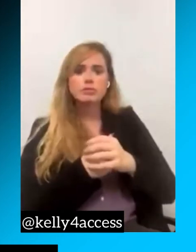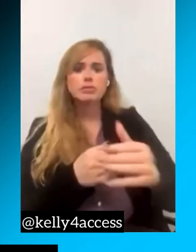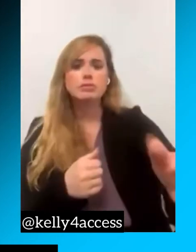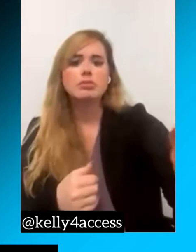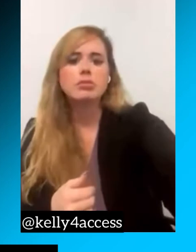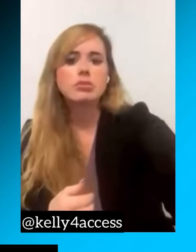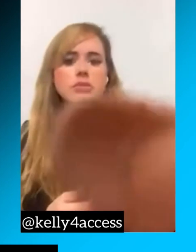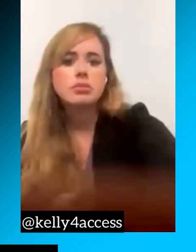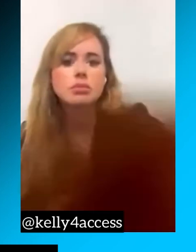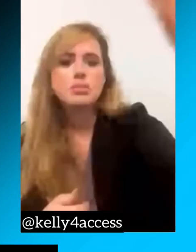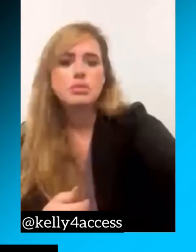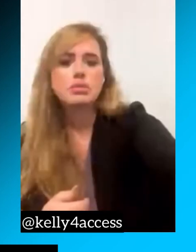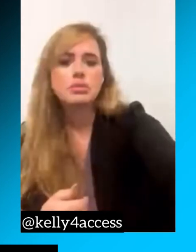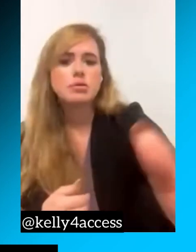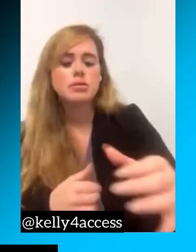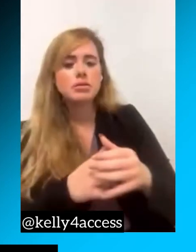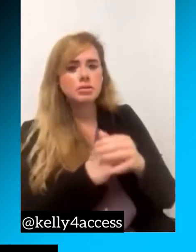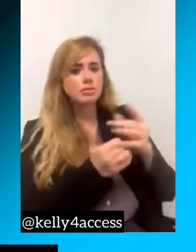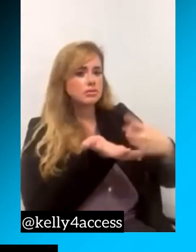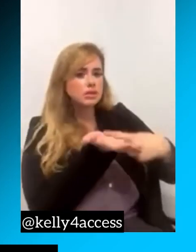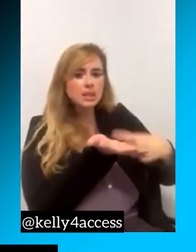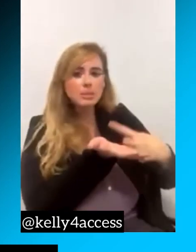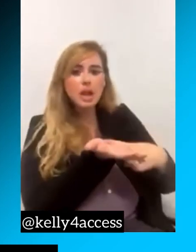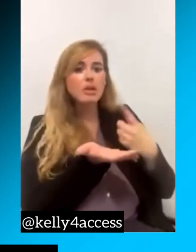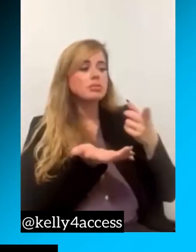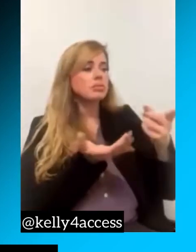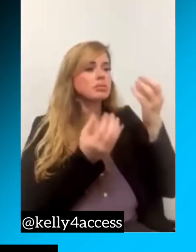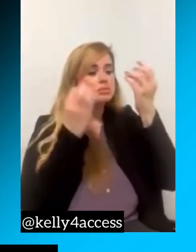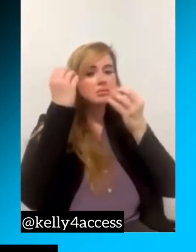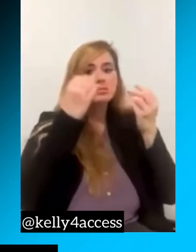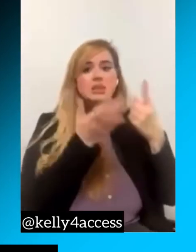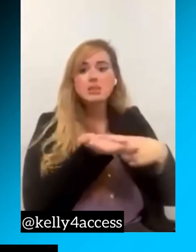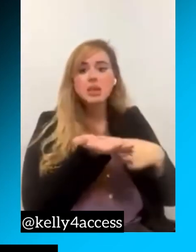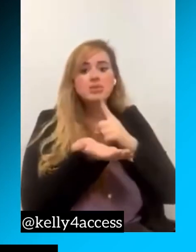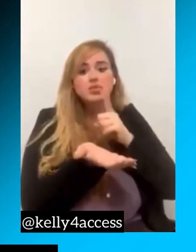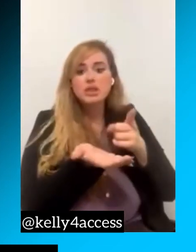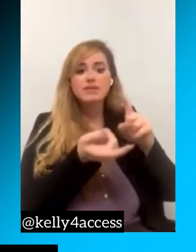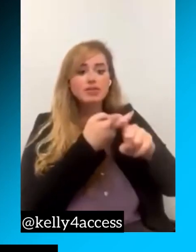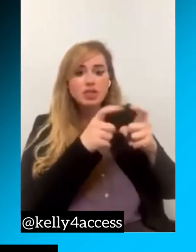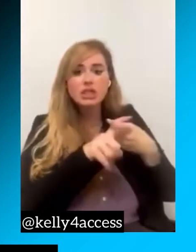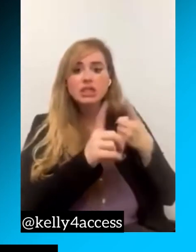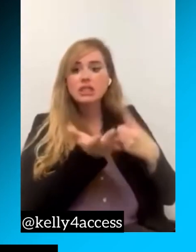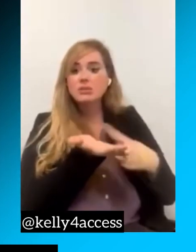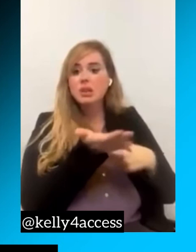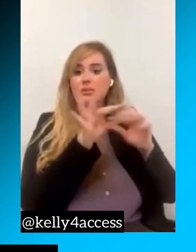therapy, sometimes it is friends, sometimes it is family, sometimes it's